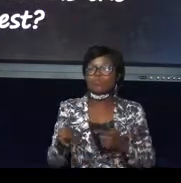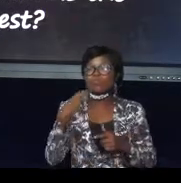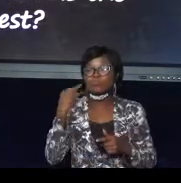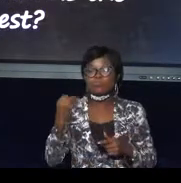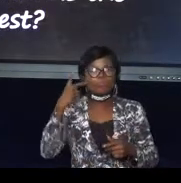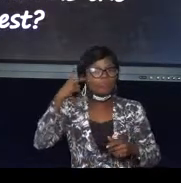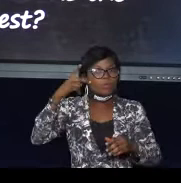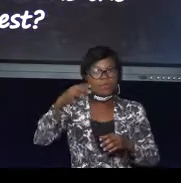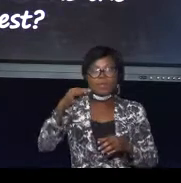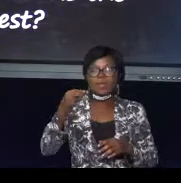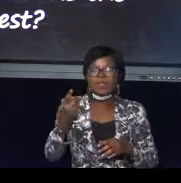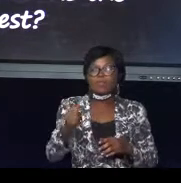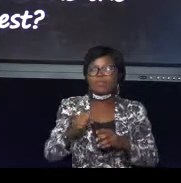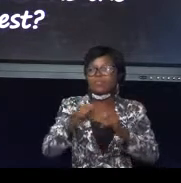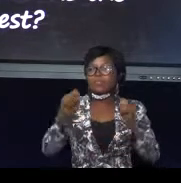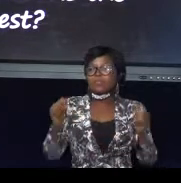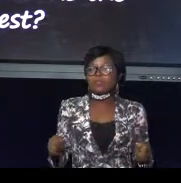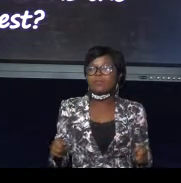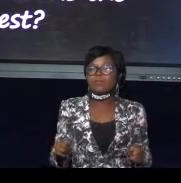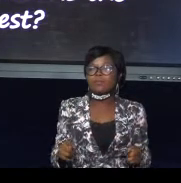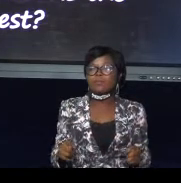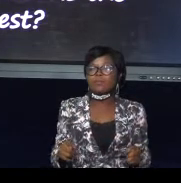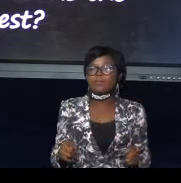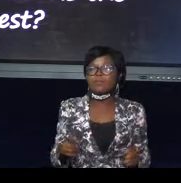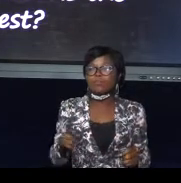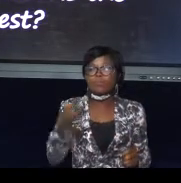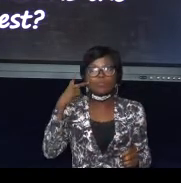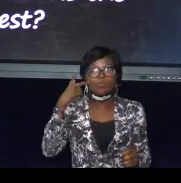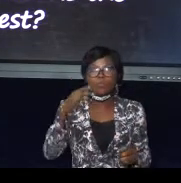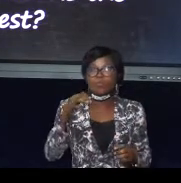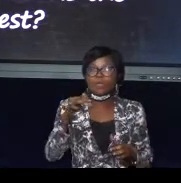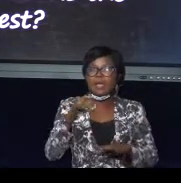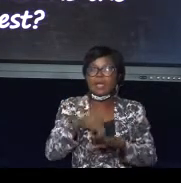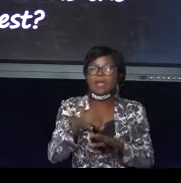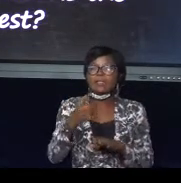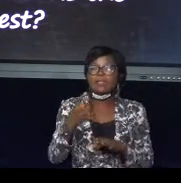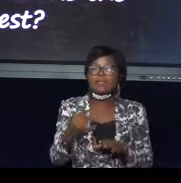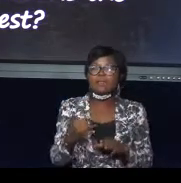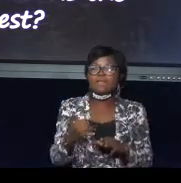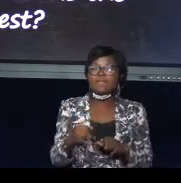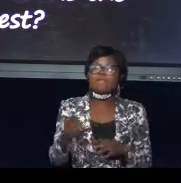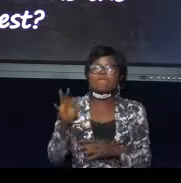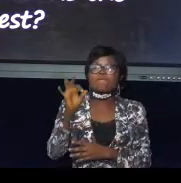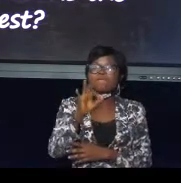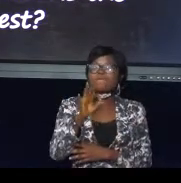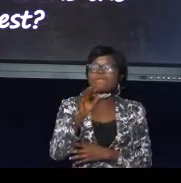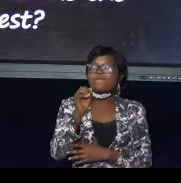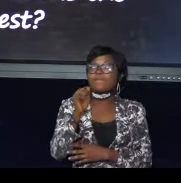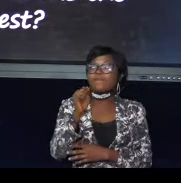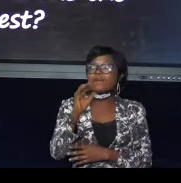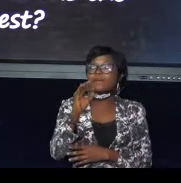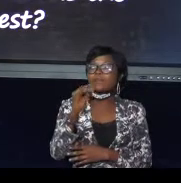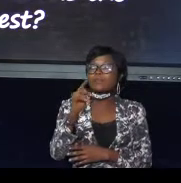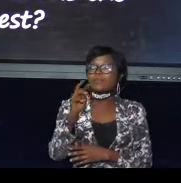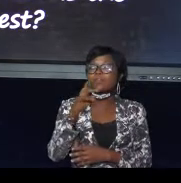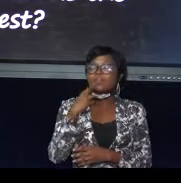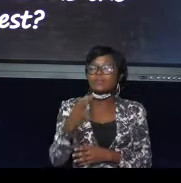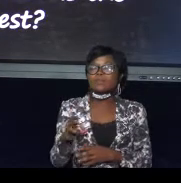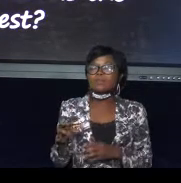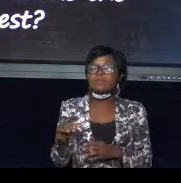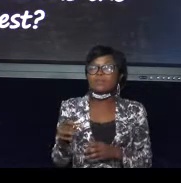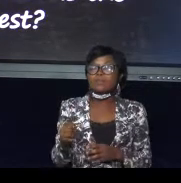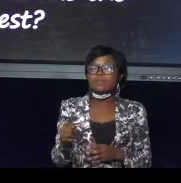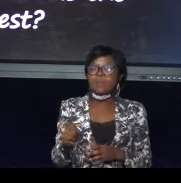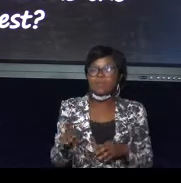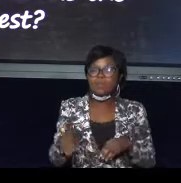look at your table of multiples, your multiplication table, and you're going to look at the factors that are common to 30 and 36. I'll